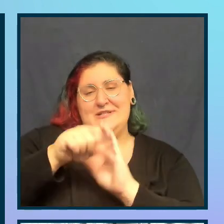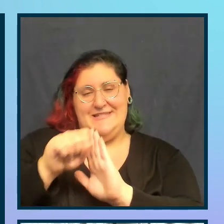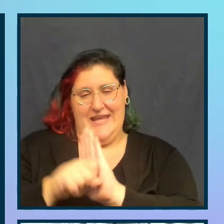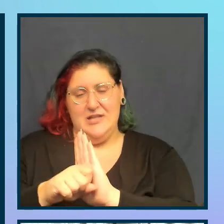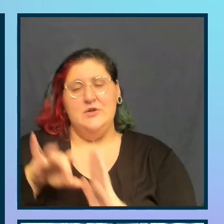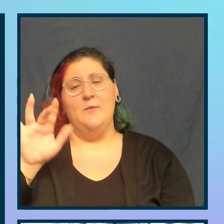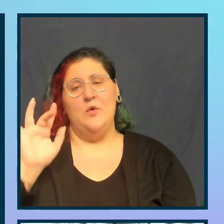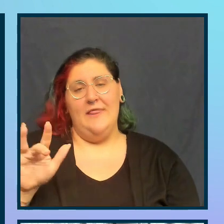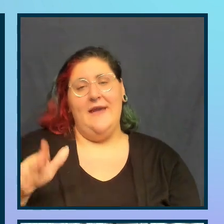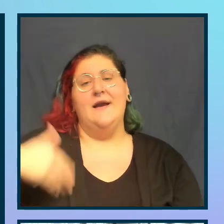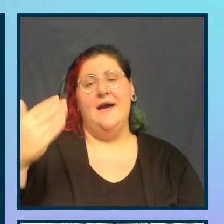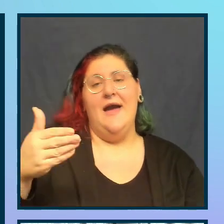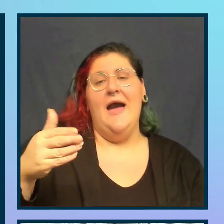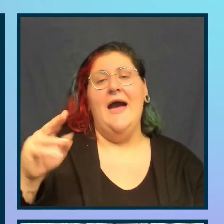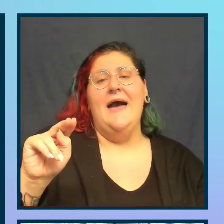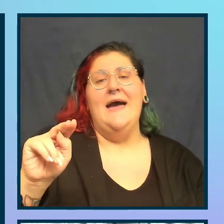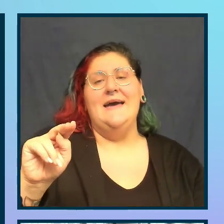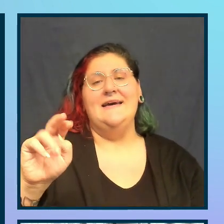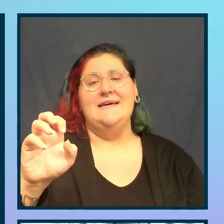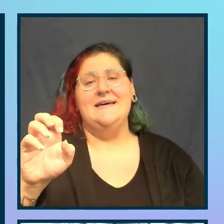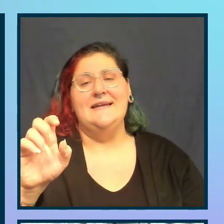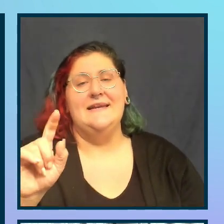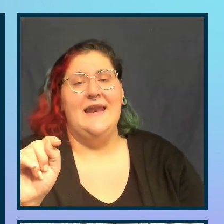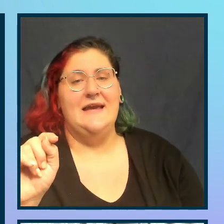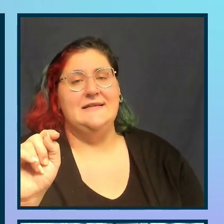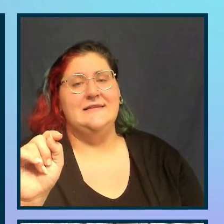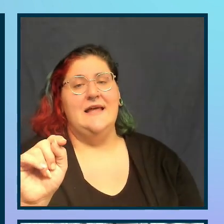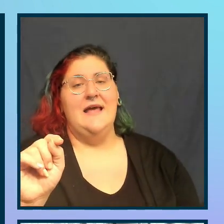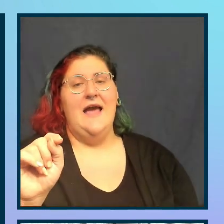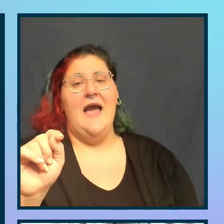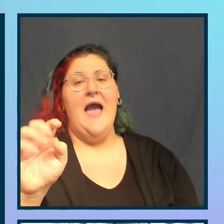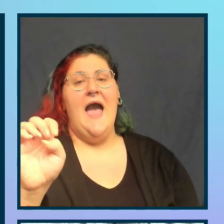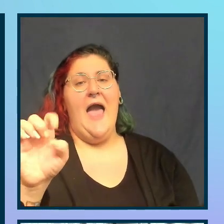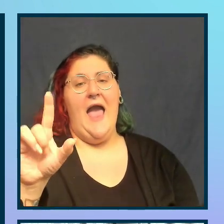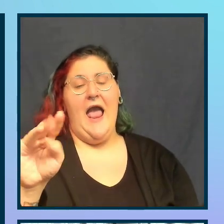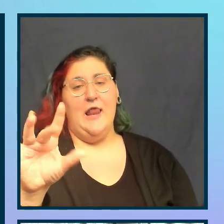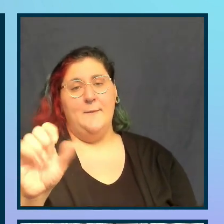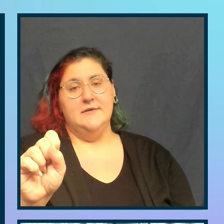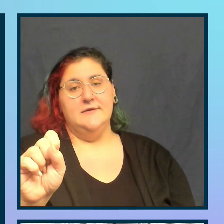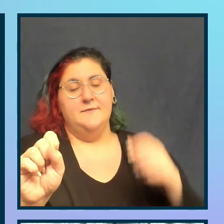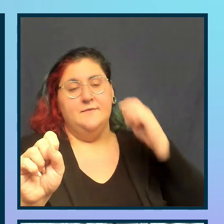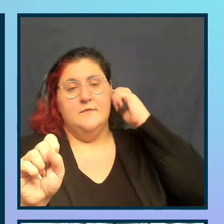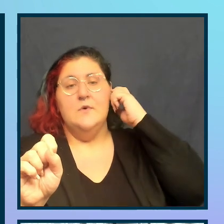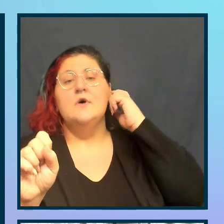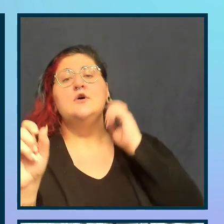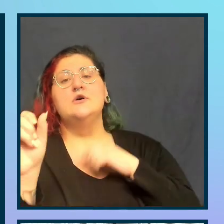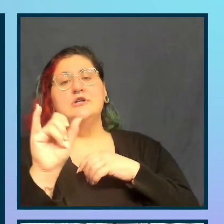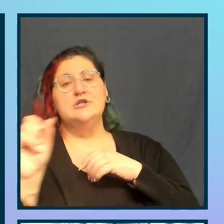element. Like we did for the first button or for the first element, I would review this, answer the questions